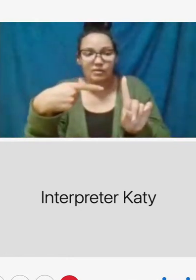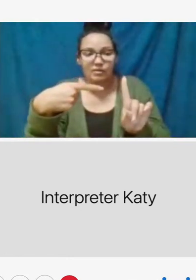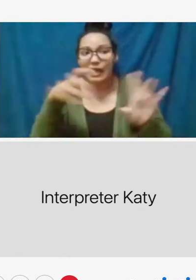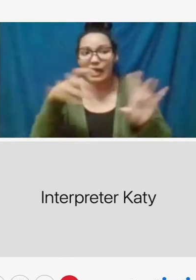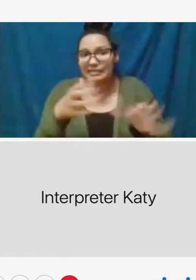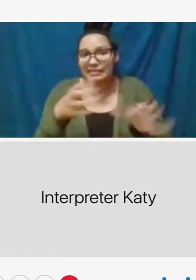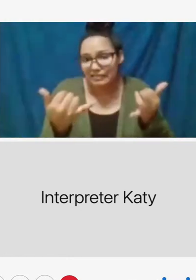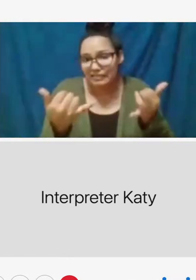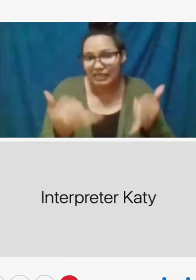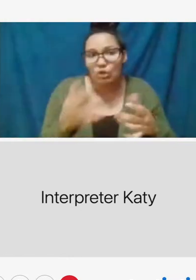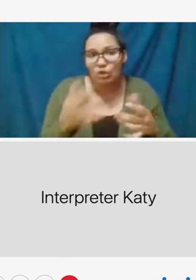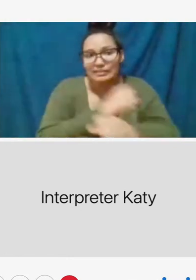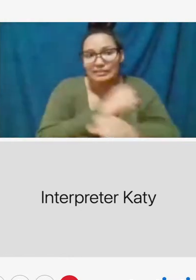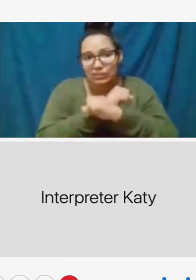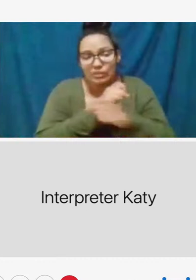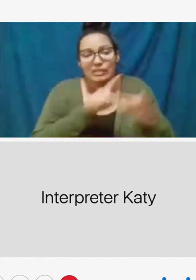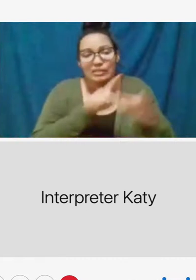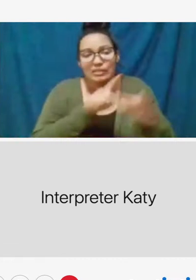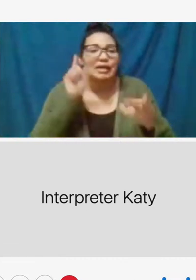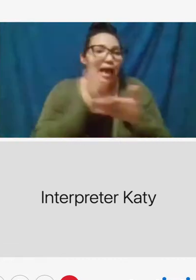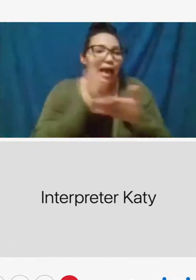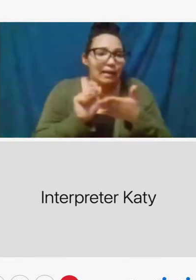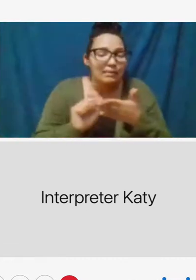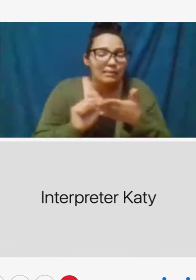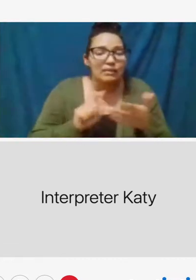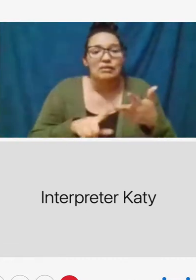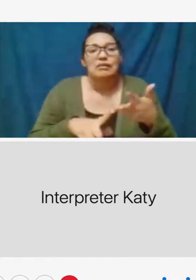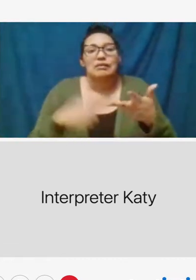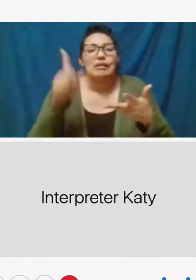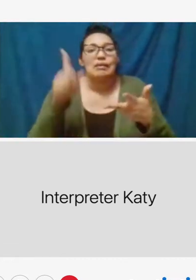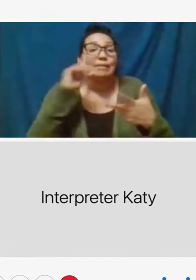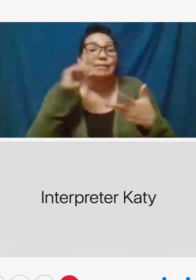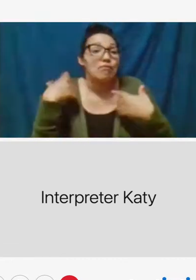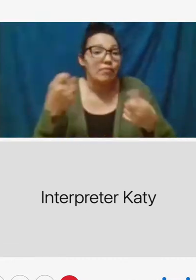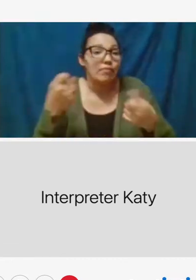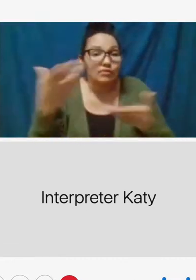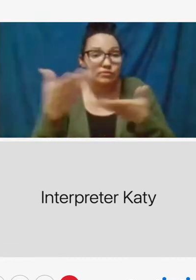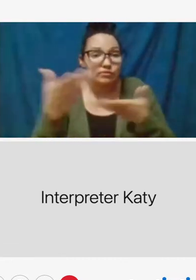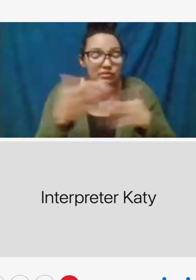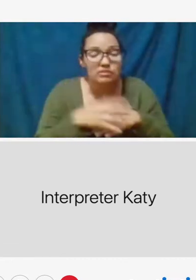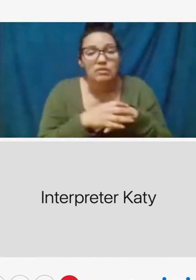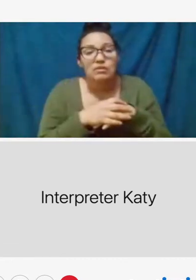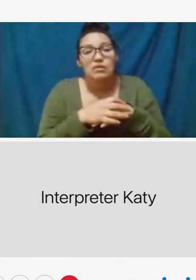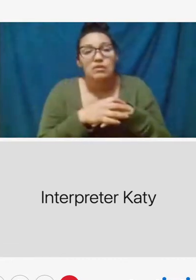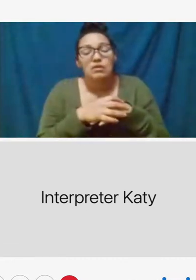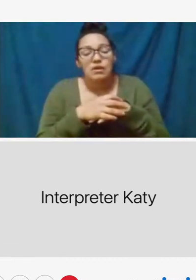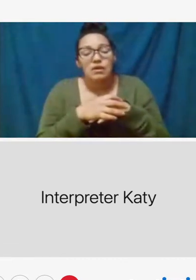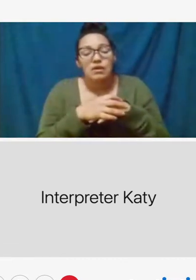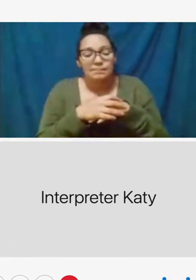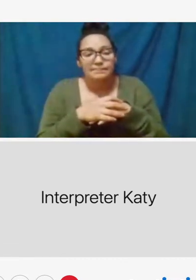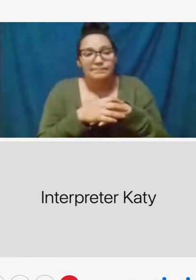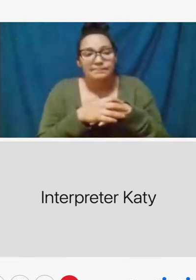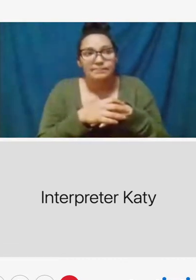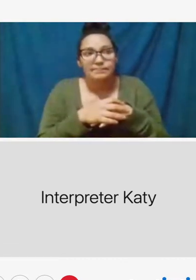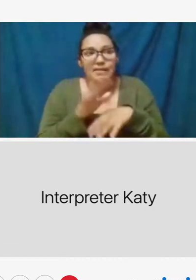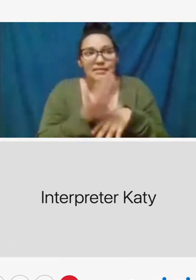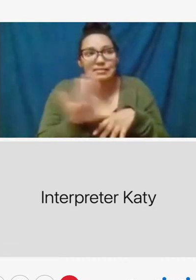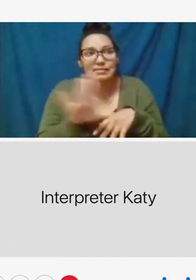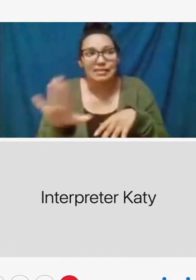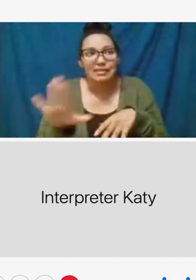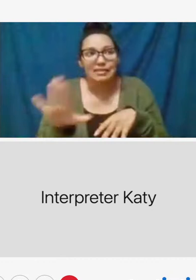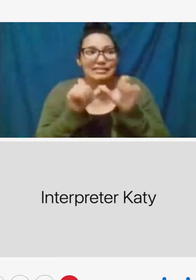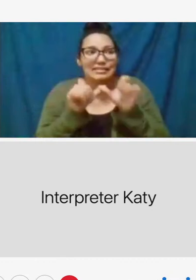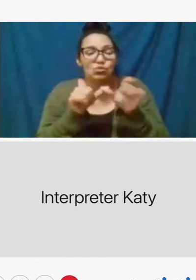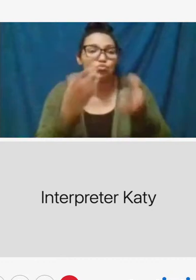Administration our Mental Health Services um as they uh continue to provide a wonderful